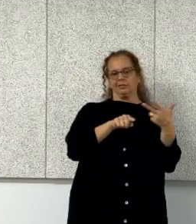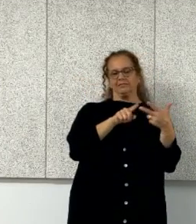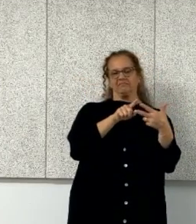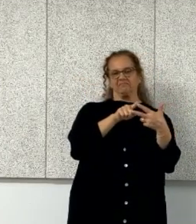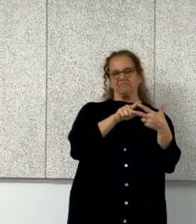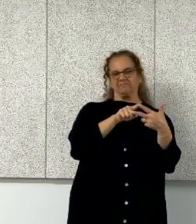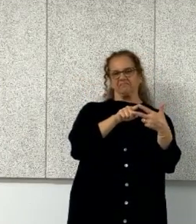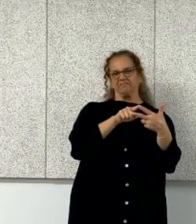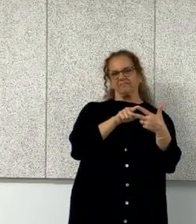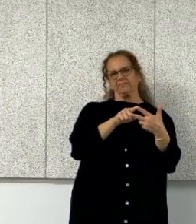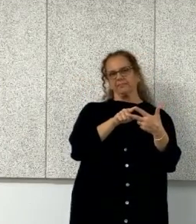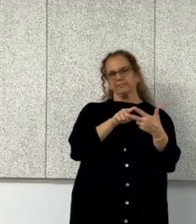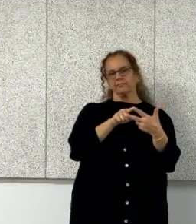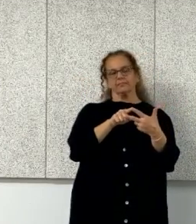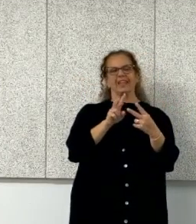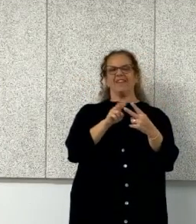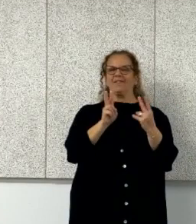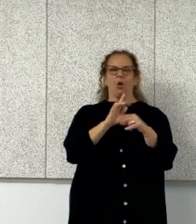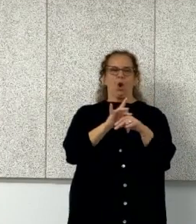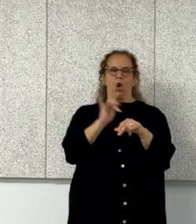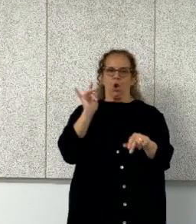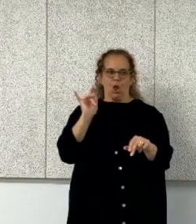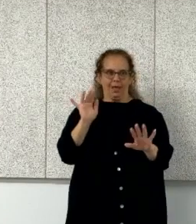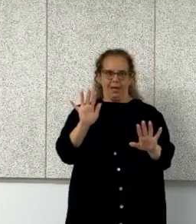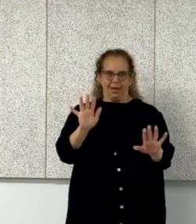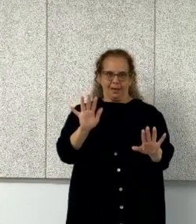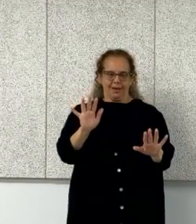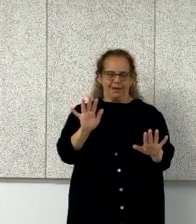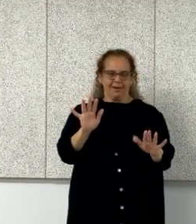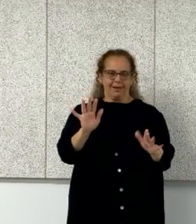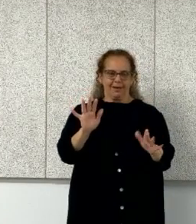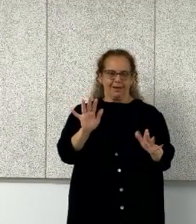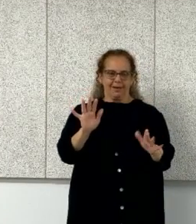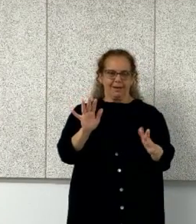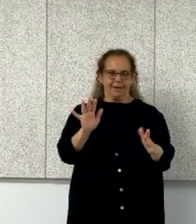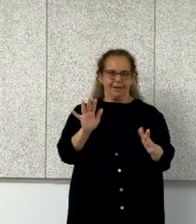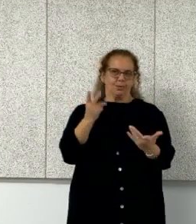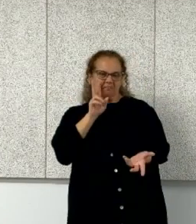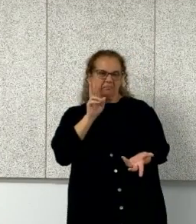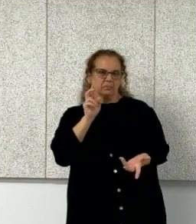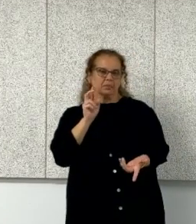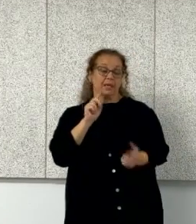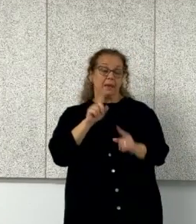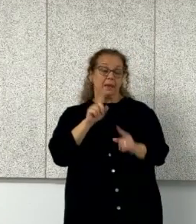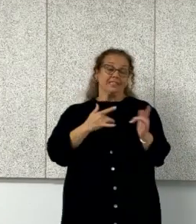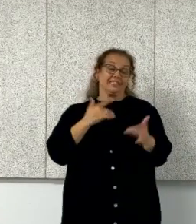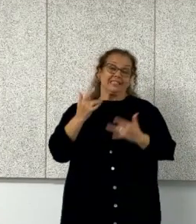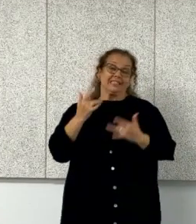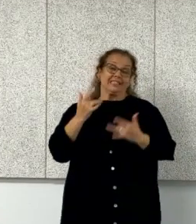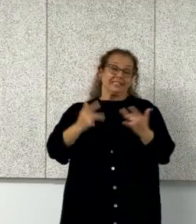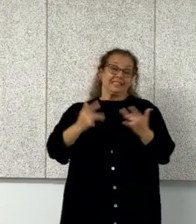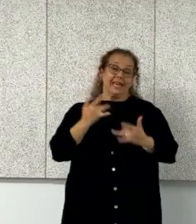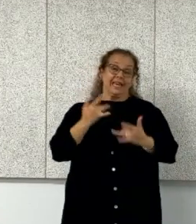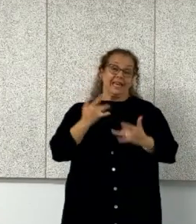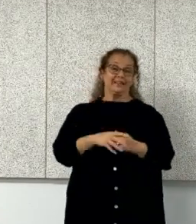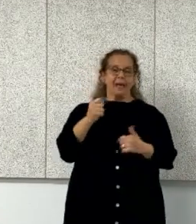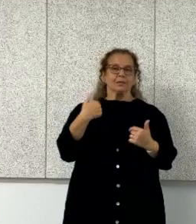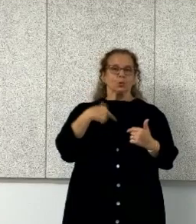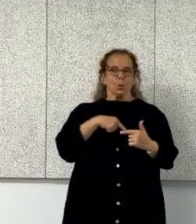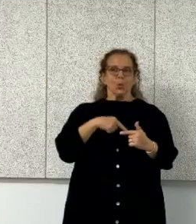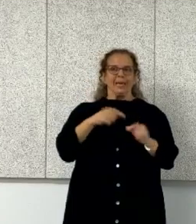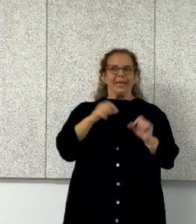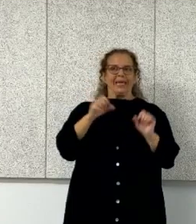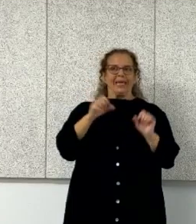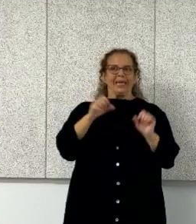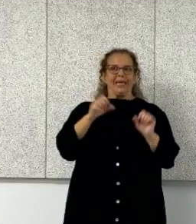know? We're again, very early phase, but we're in like a really exciting moment where yes, we can contain multitudes. We can do the